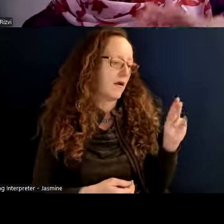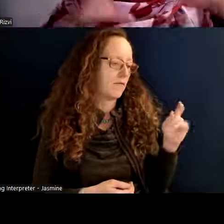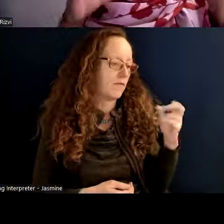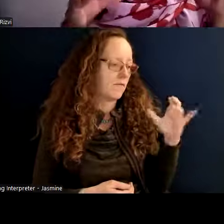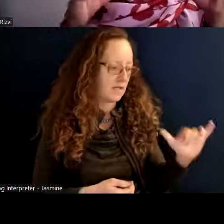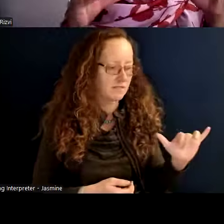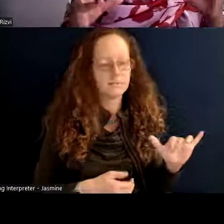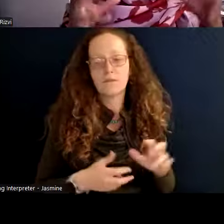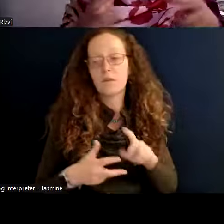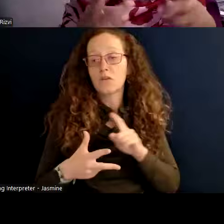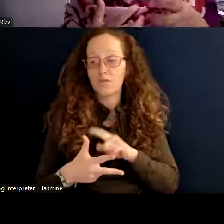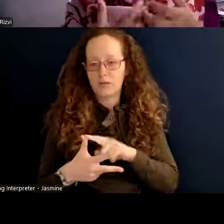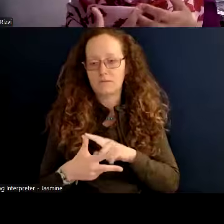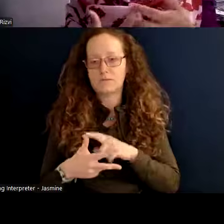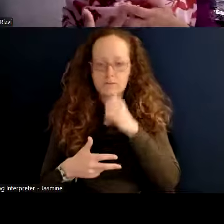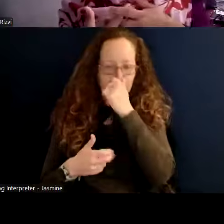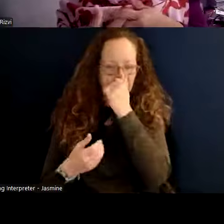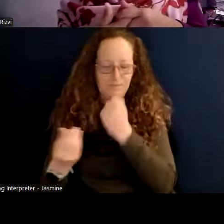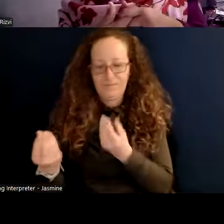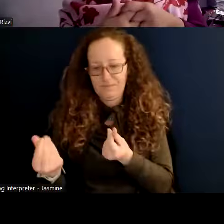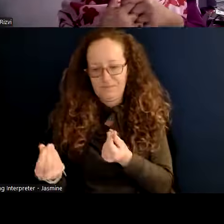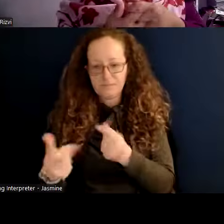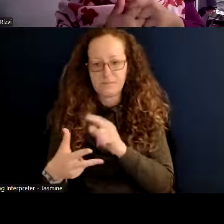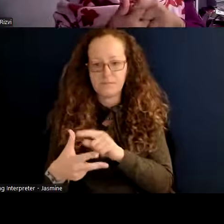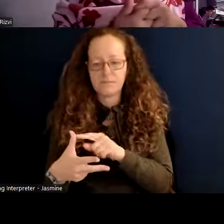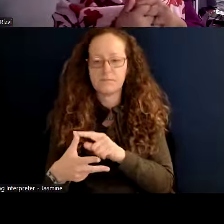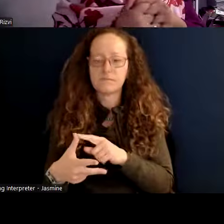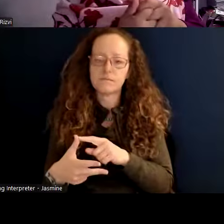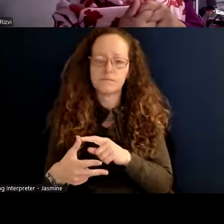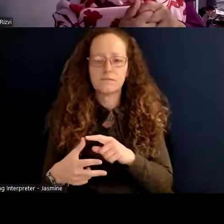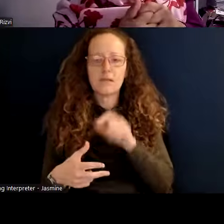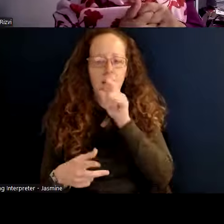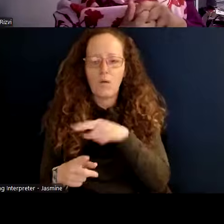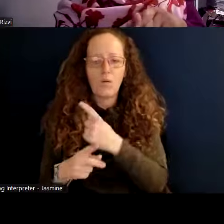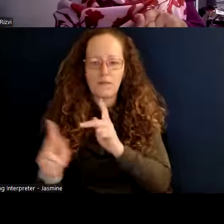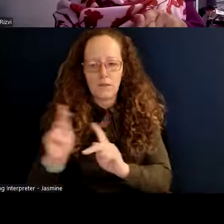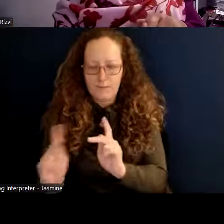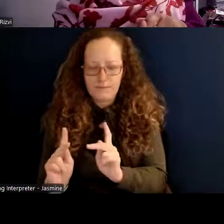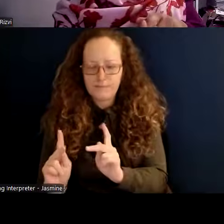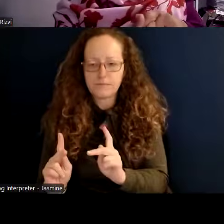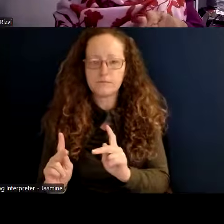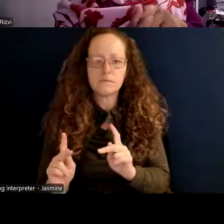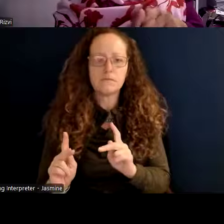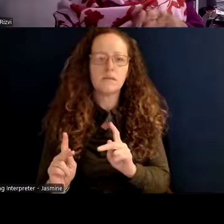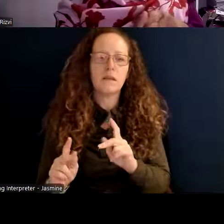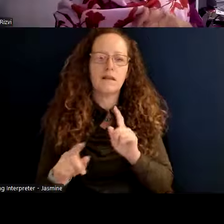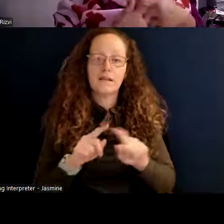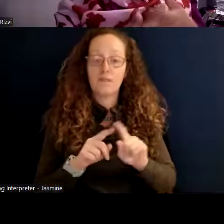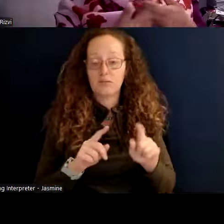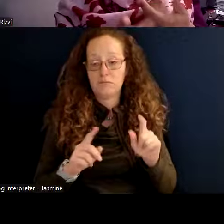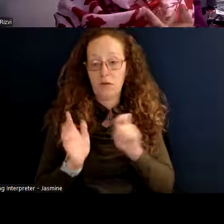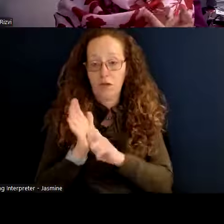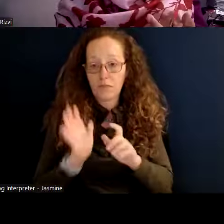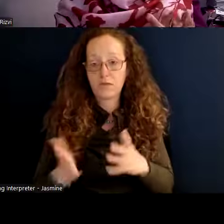We acknowledge the more than human care that Puig de la Bella Casa, Power and Williams, and Alam and Houston have